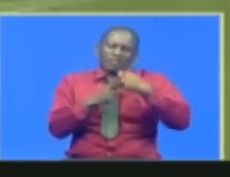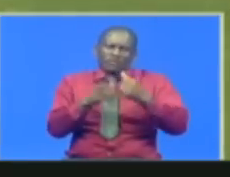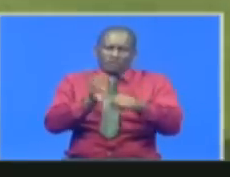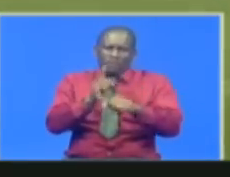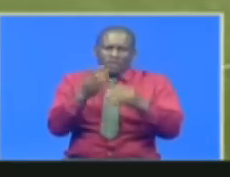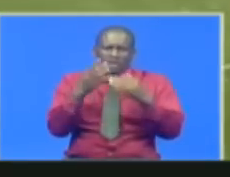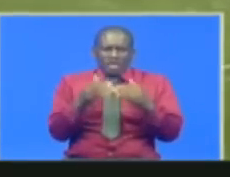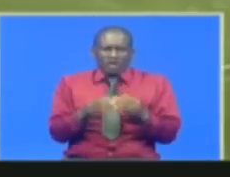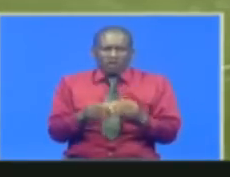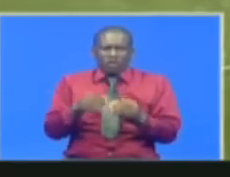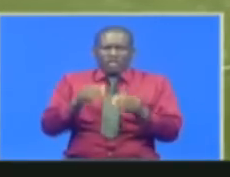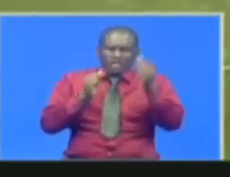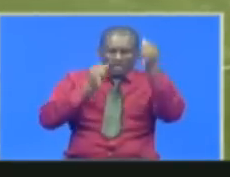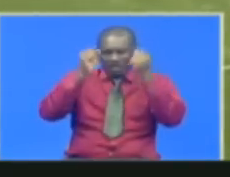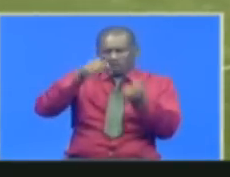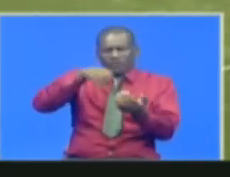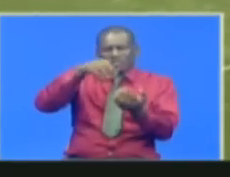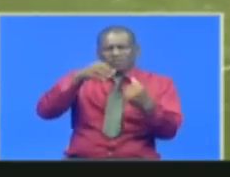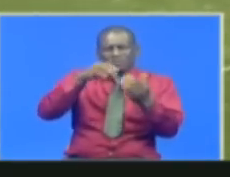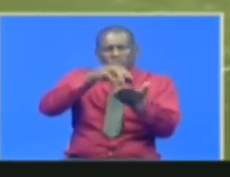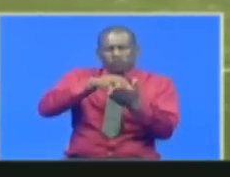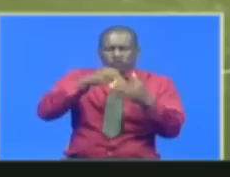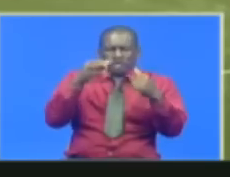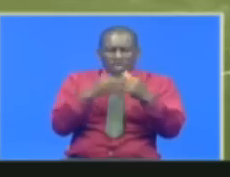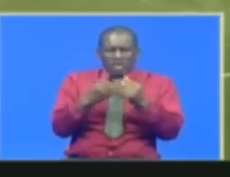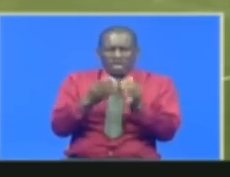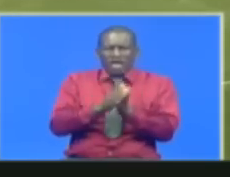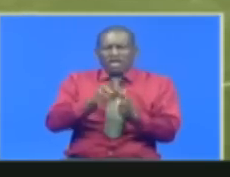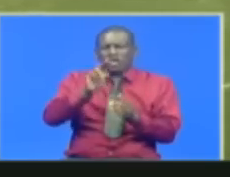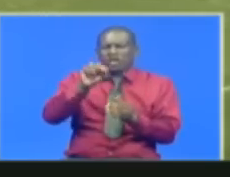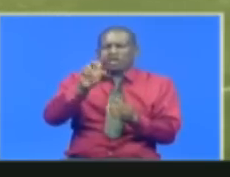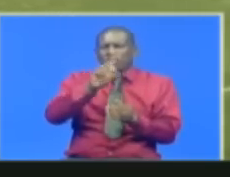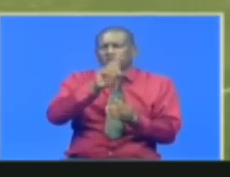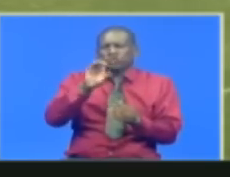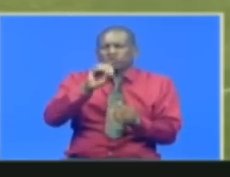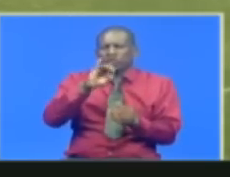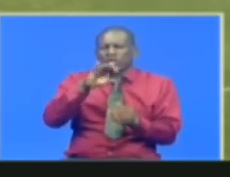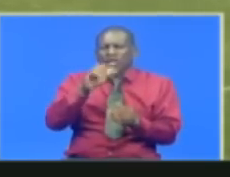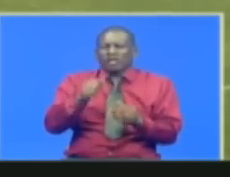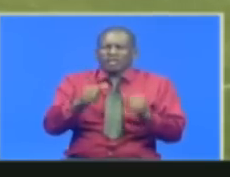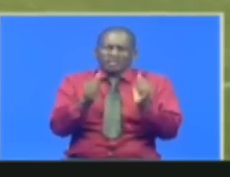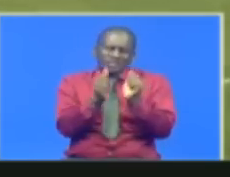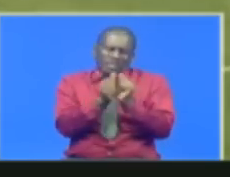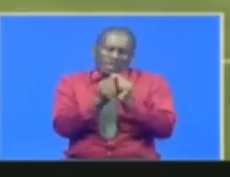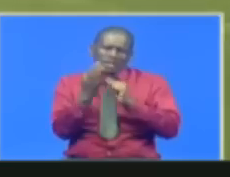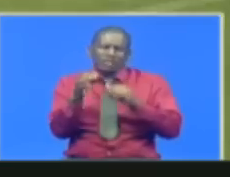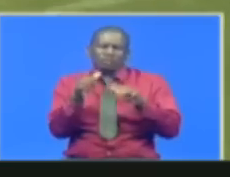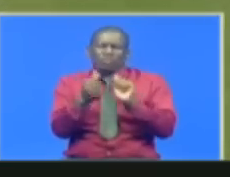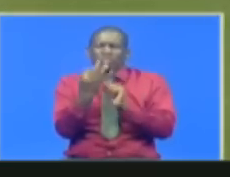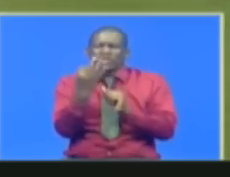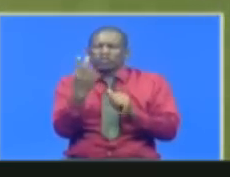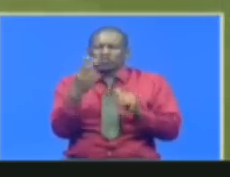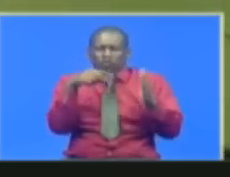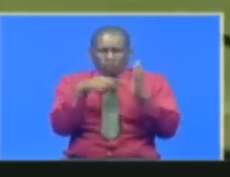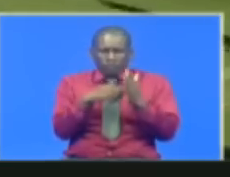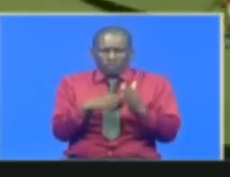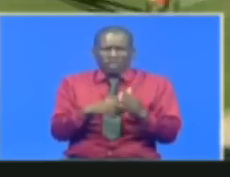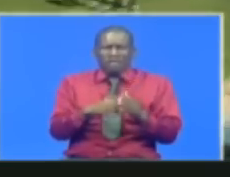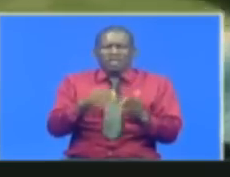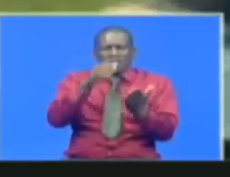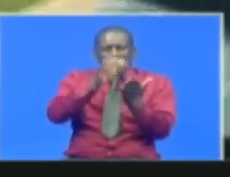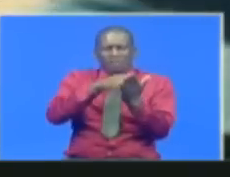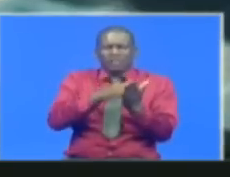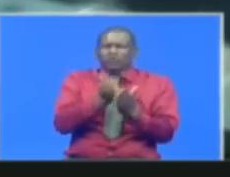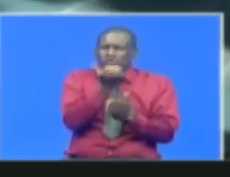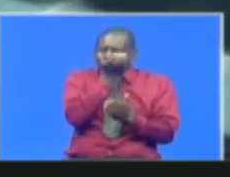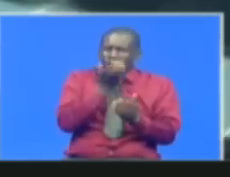to 8th on 39 points, while Nzoia remain 13th on 32. At the Kenyatta Stadium in Machakos, KCB